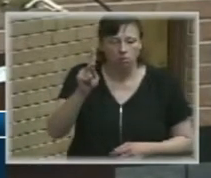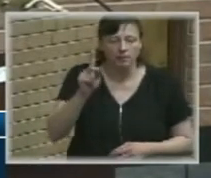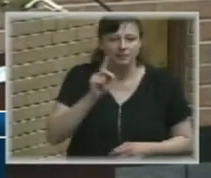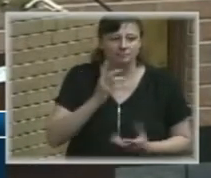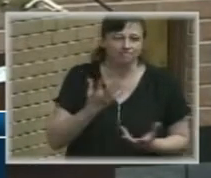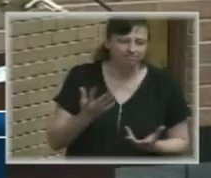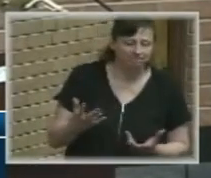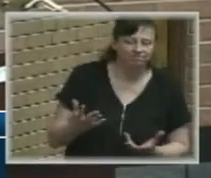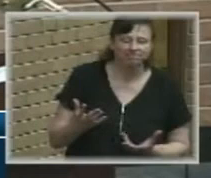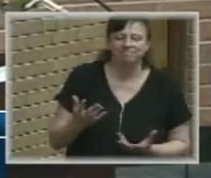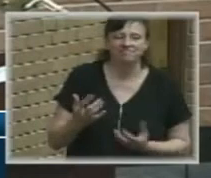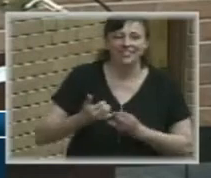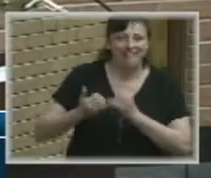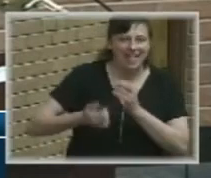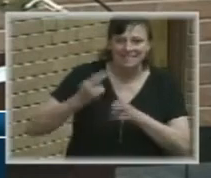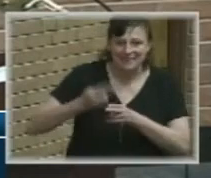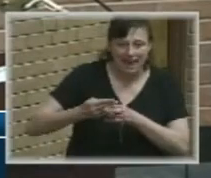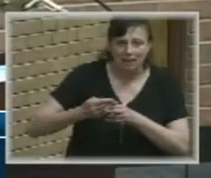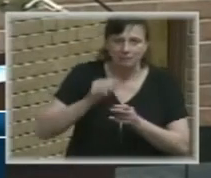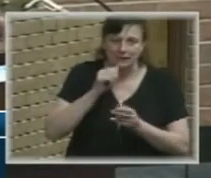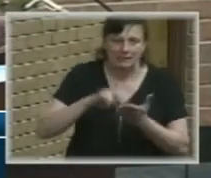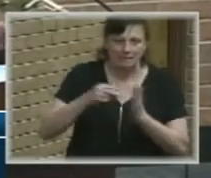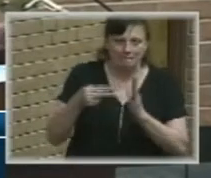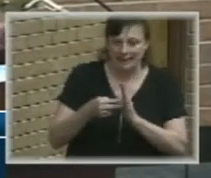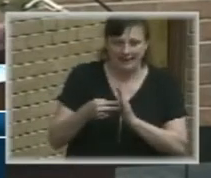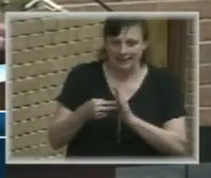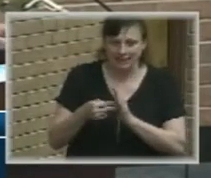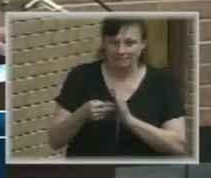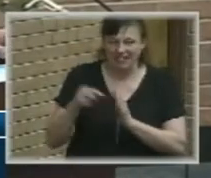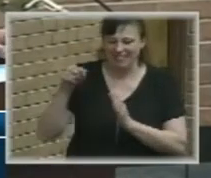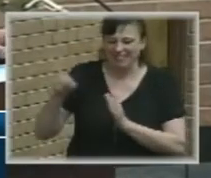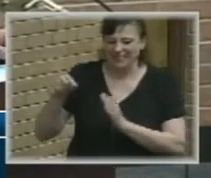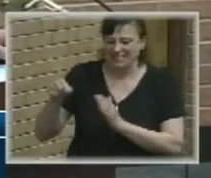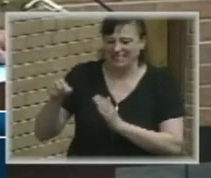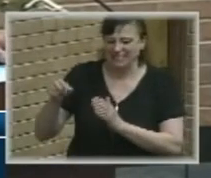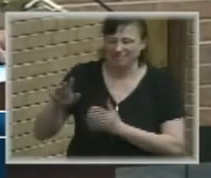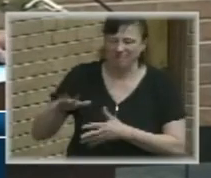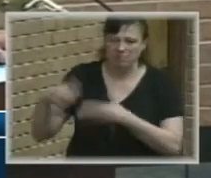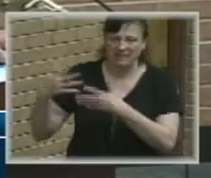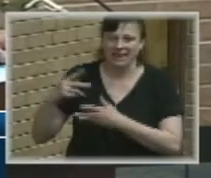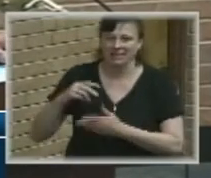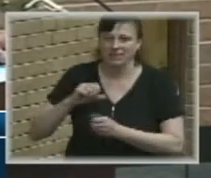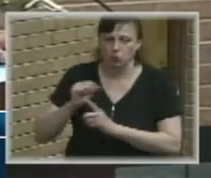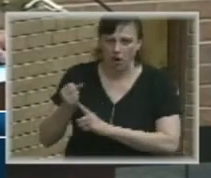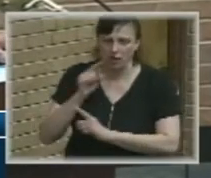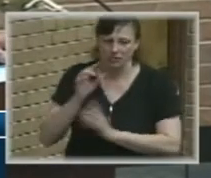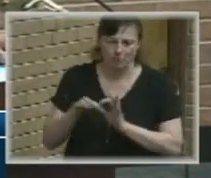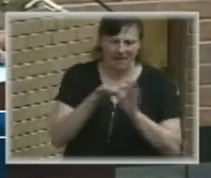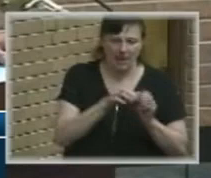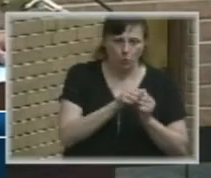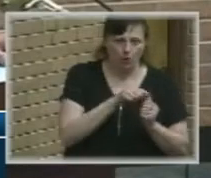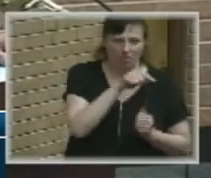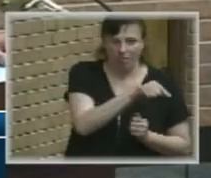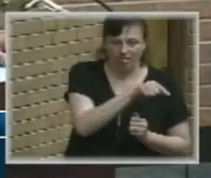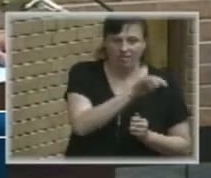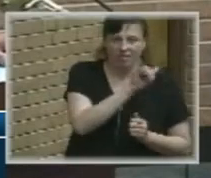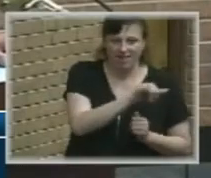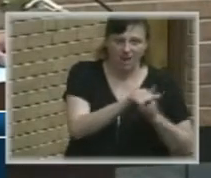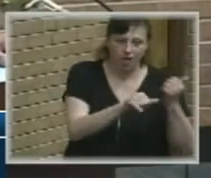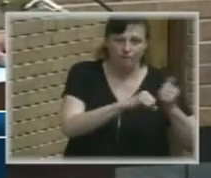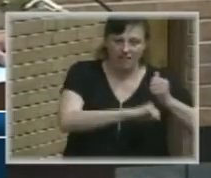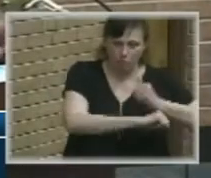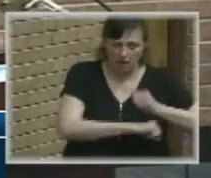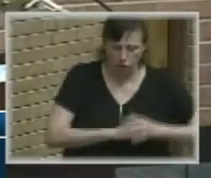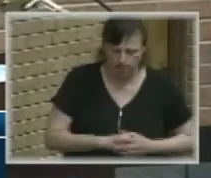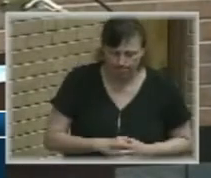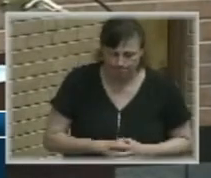just because he's a Wolk doesn't mean this has anything to do with the foundation. So let me make that clear. I think